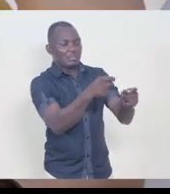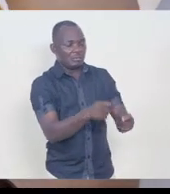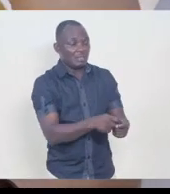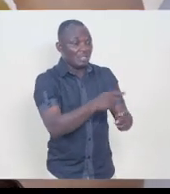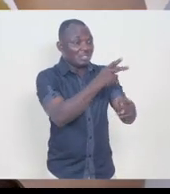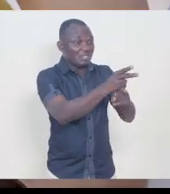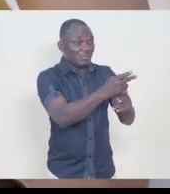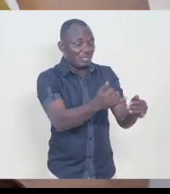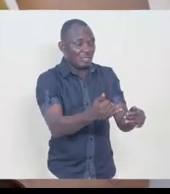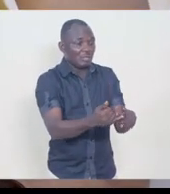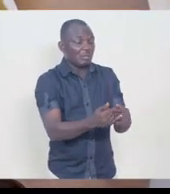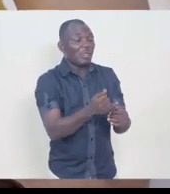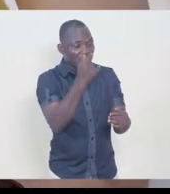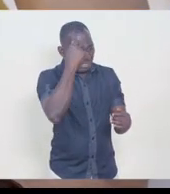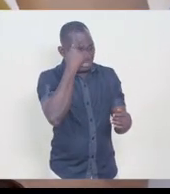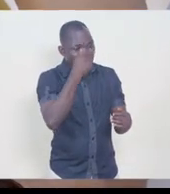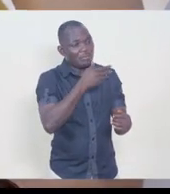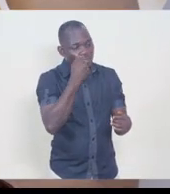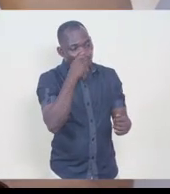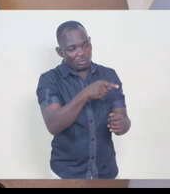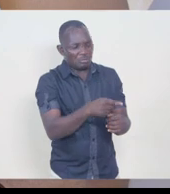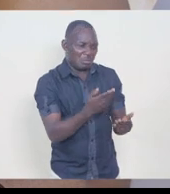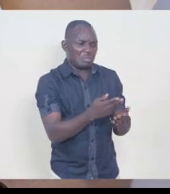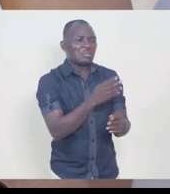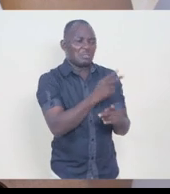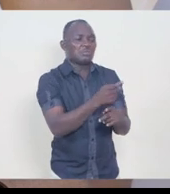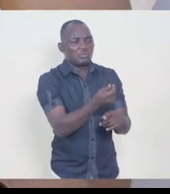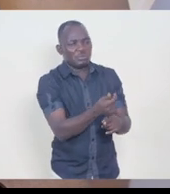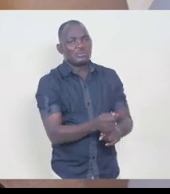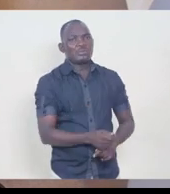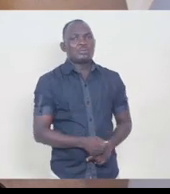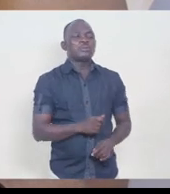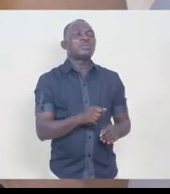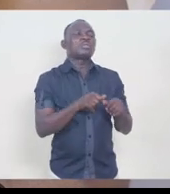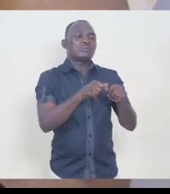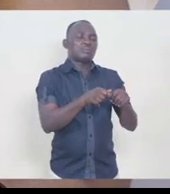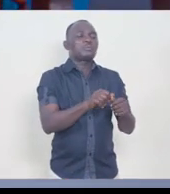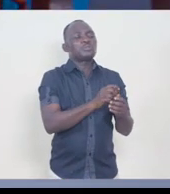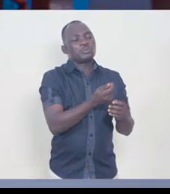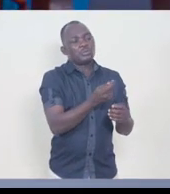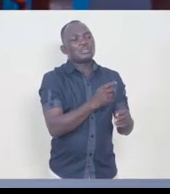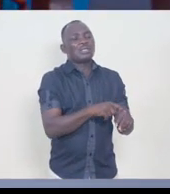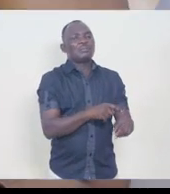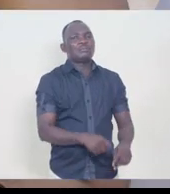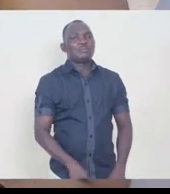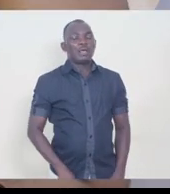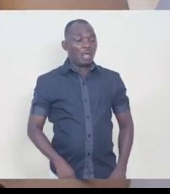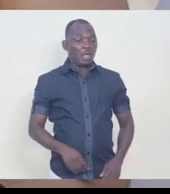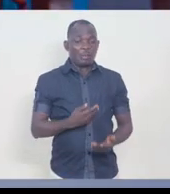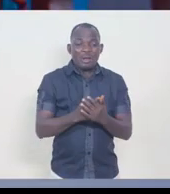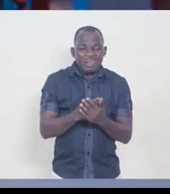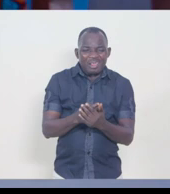keep this for now. I hope it will be enough to at least sustain you for a while.